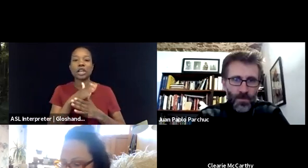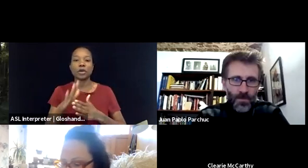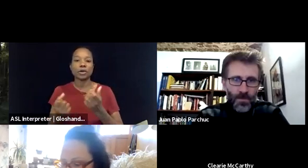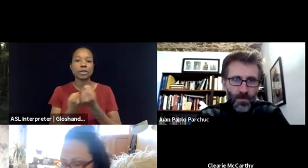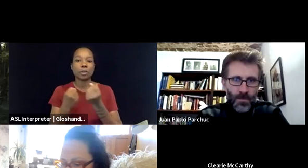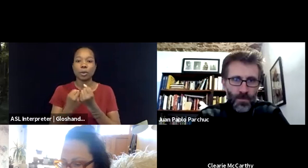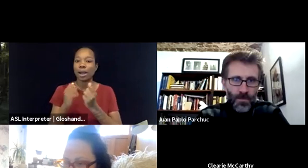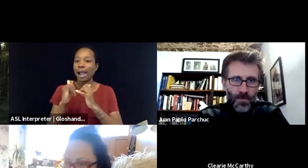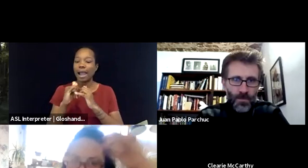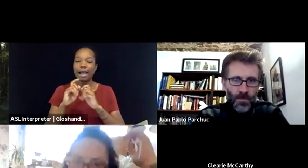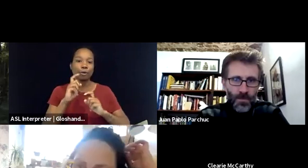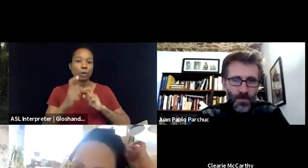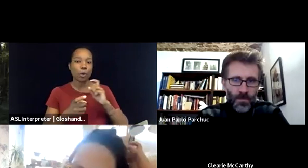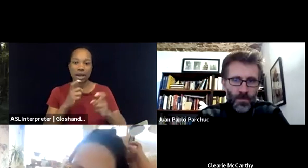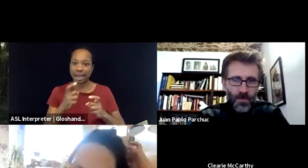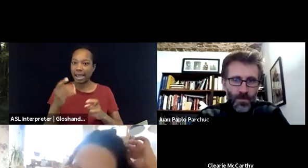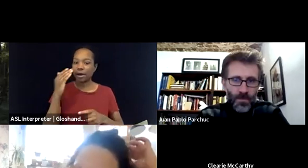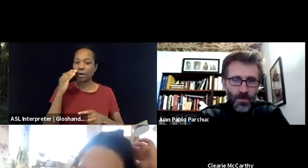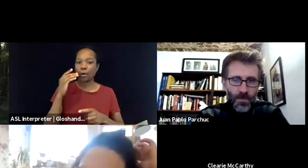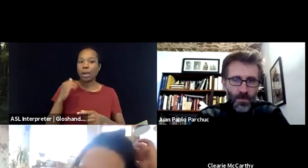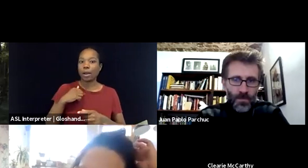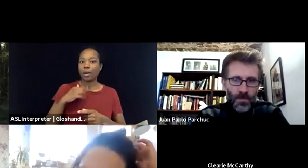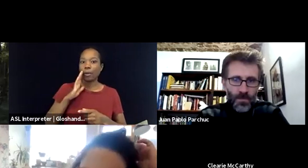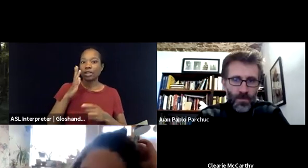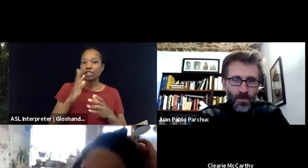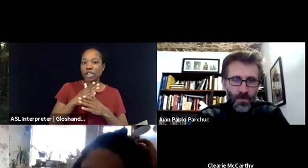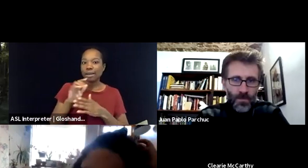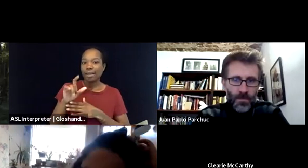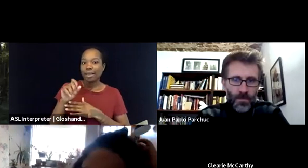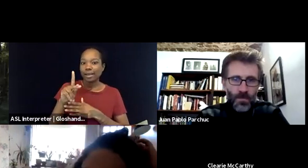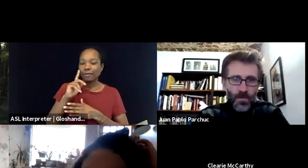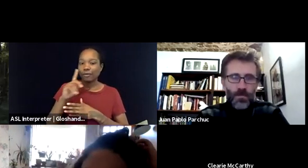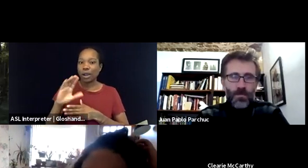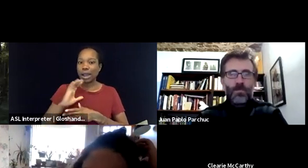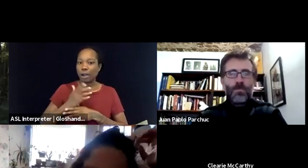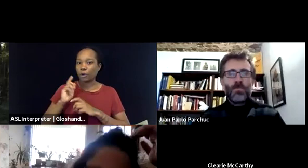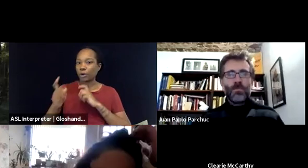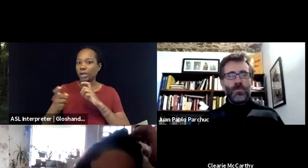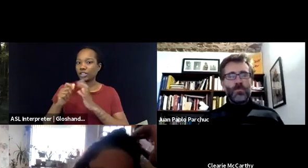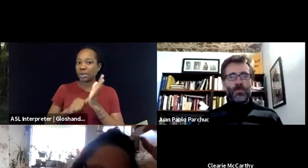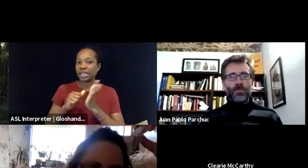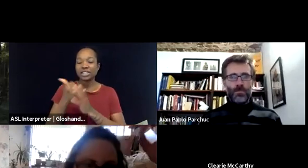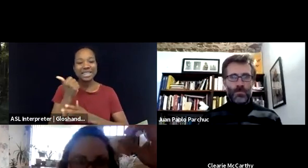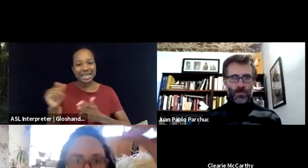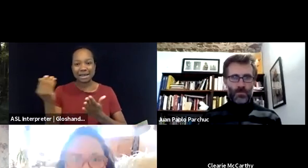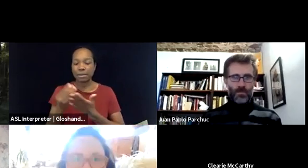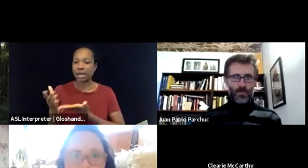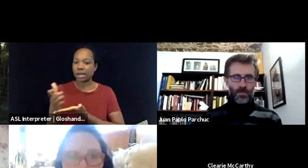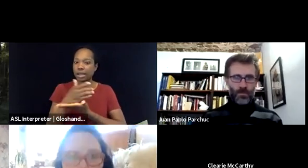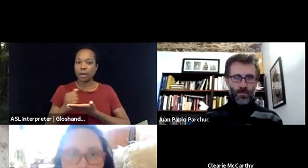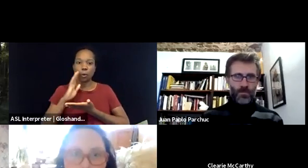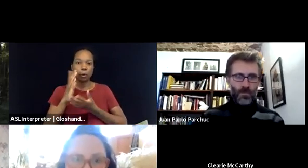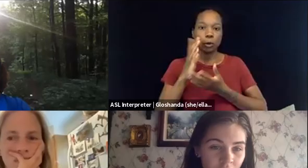by making a donation. I'm sharing a link in the chat to our donation page. Funds received during the convening will be put towards compensating